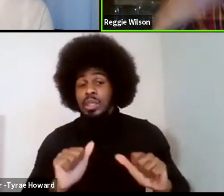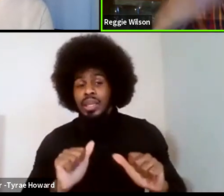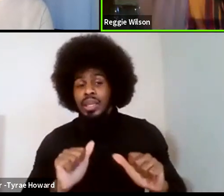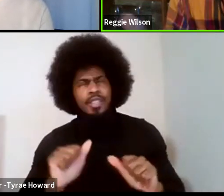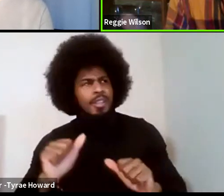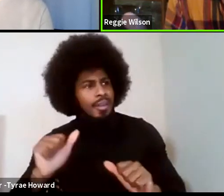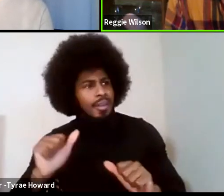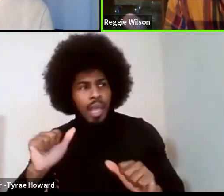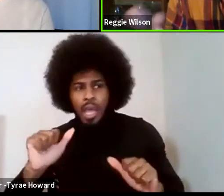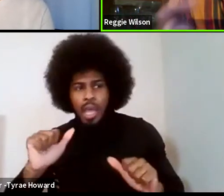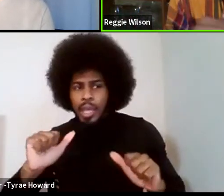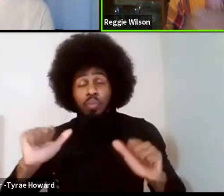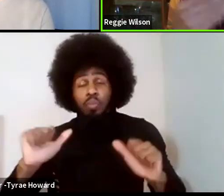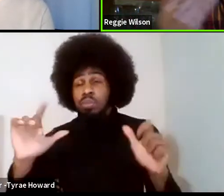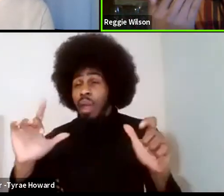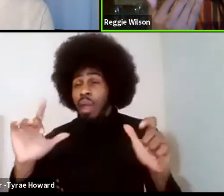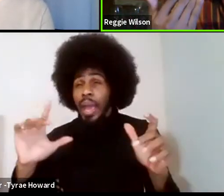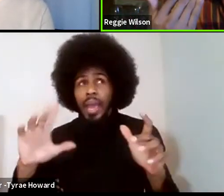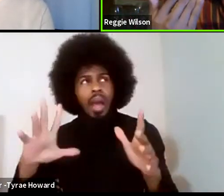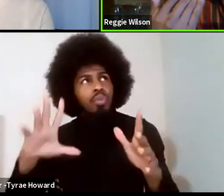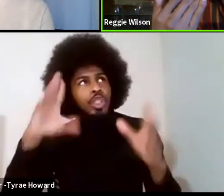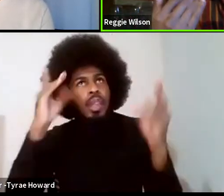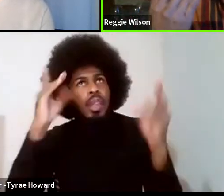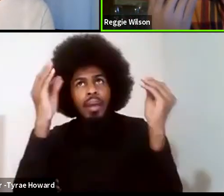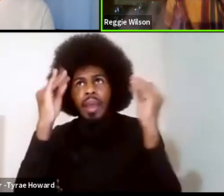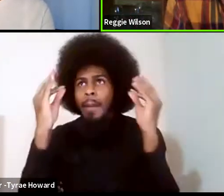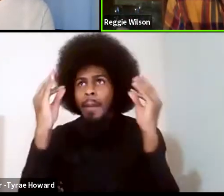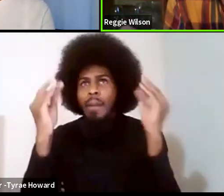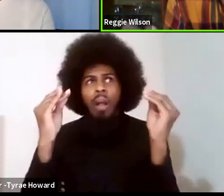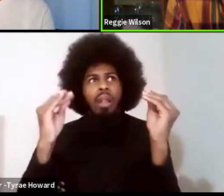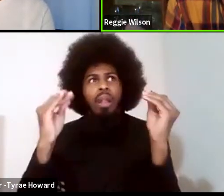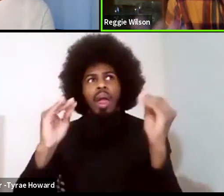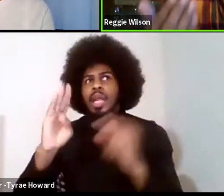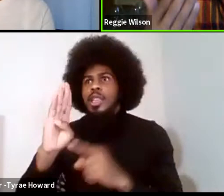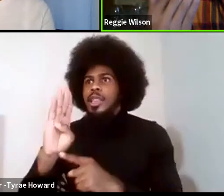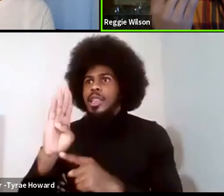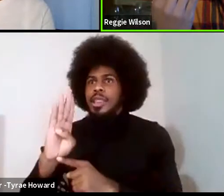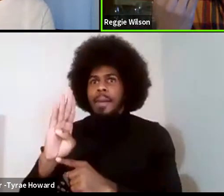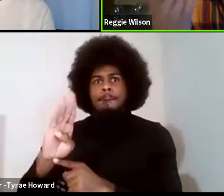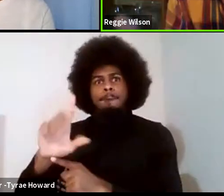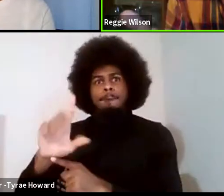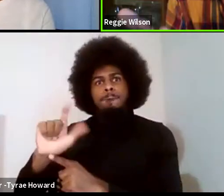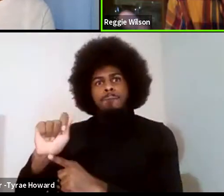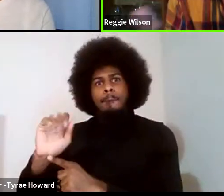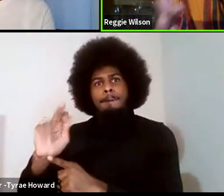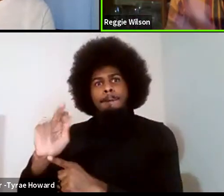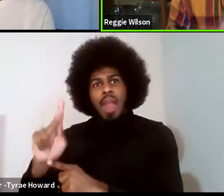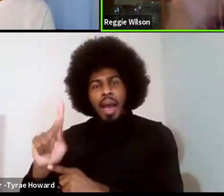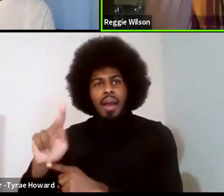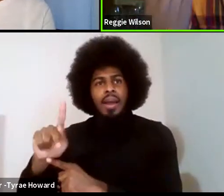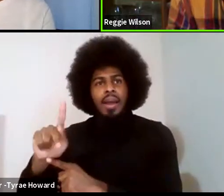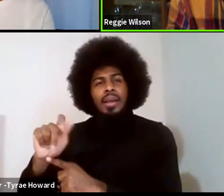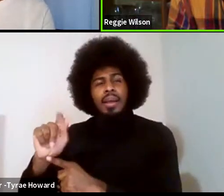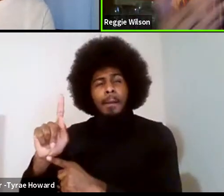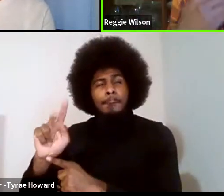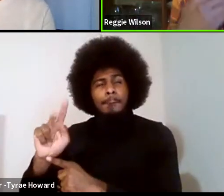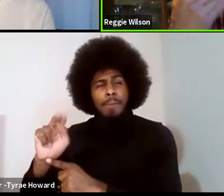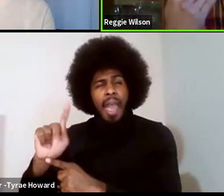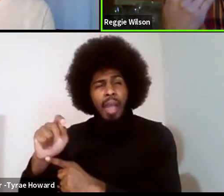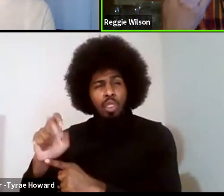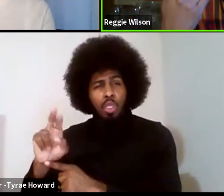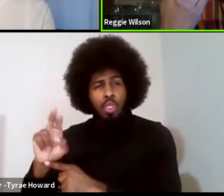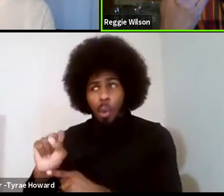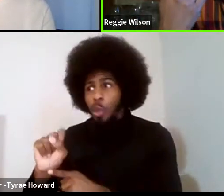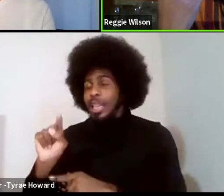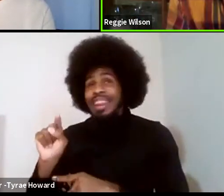the Black Panthers having their meetings there, about the first 7 Episcopal female priests being ordained there, the first